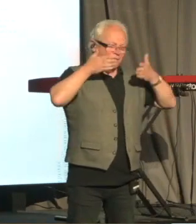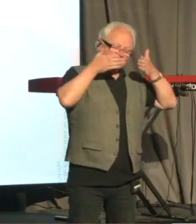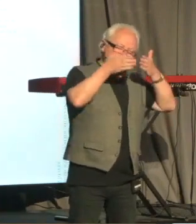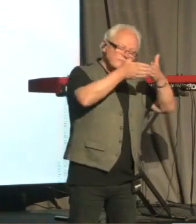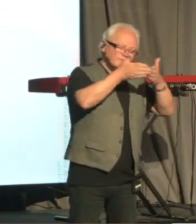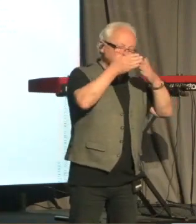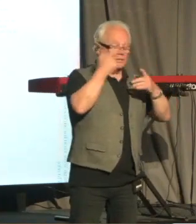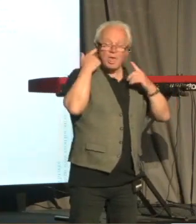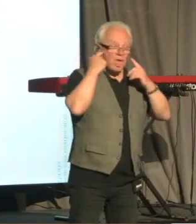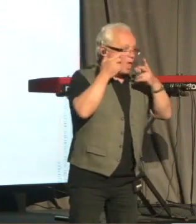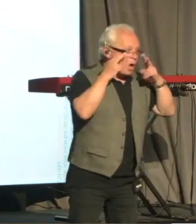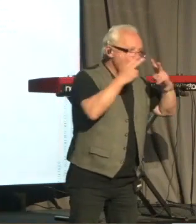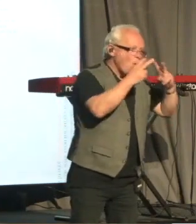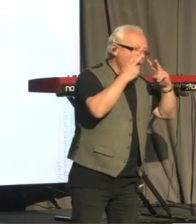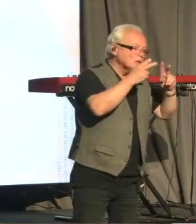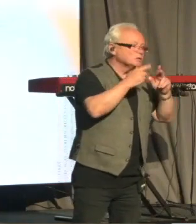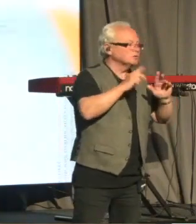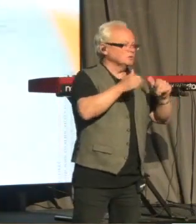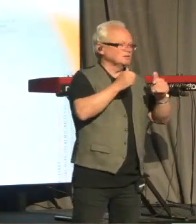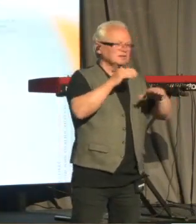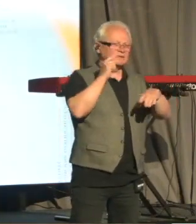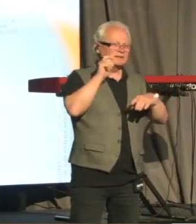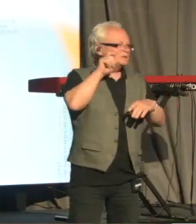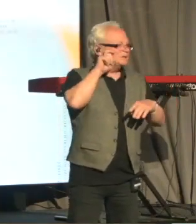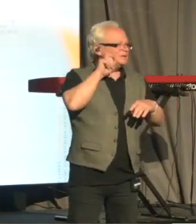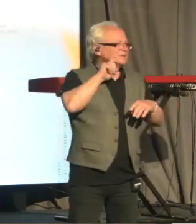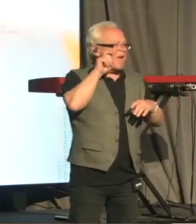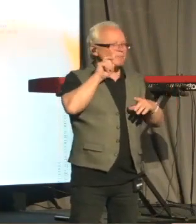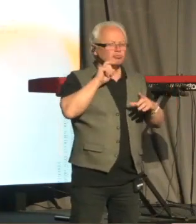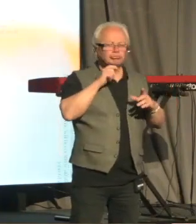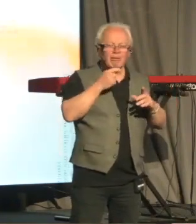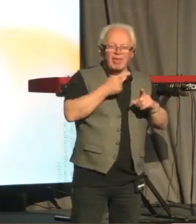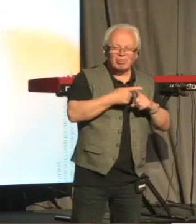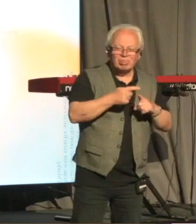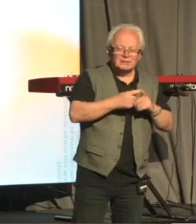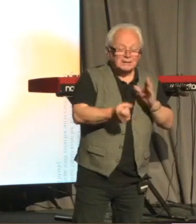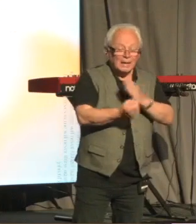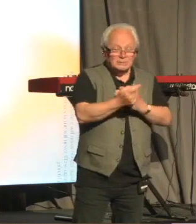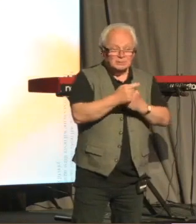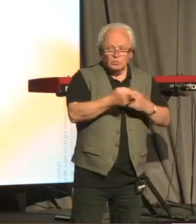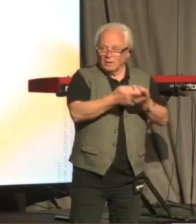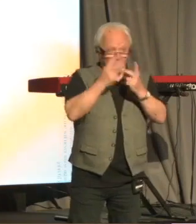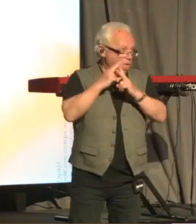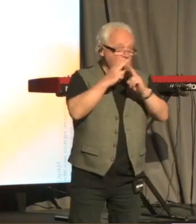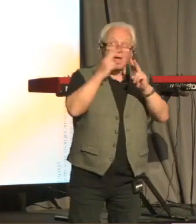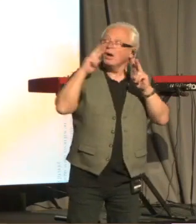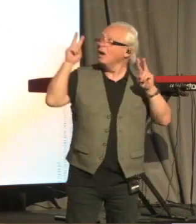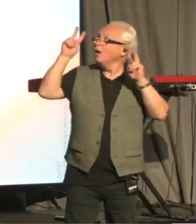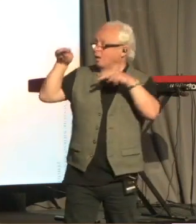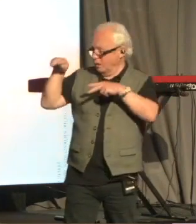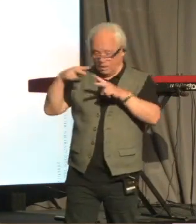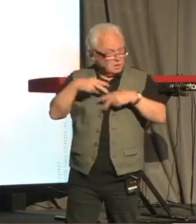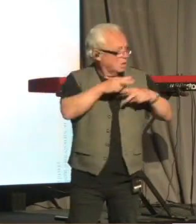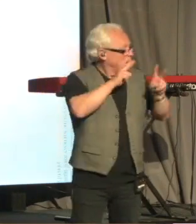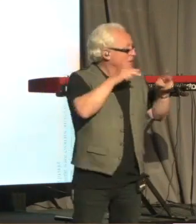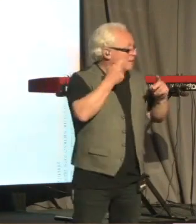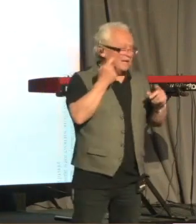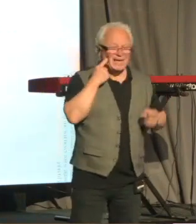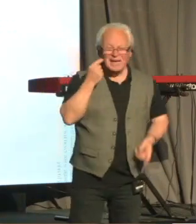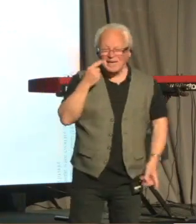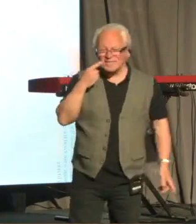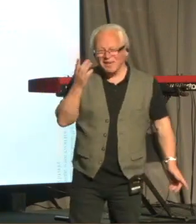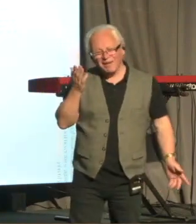Let's be honest, in church this morning, I can admit that. We are so distracted by the temporary things, the